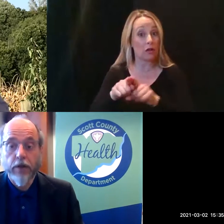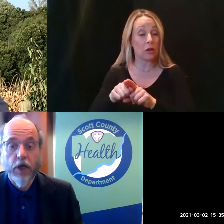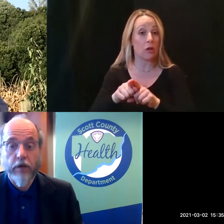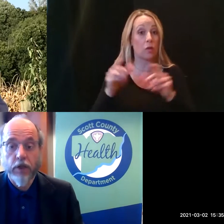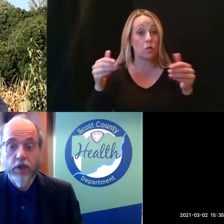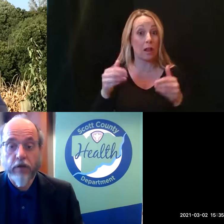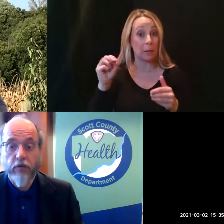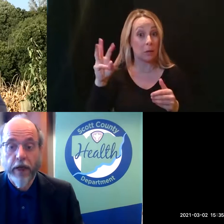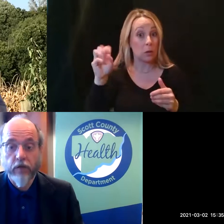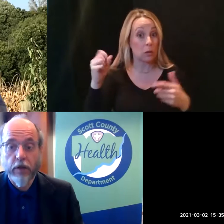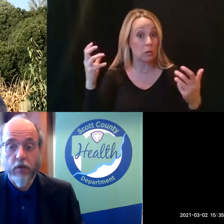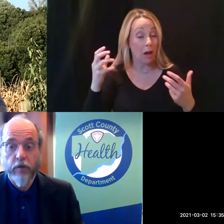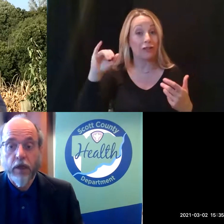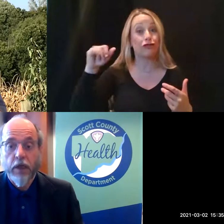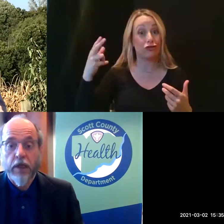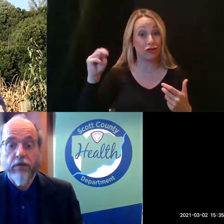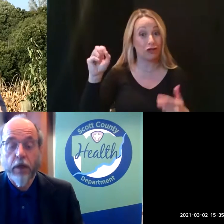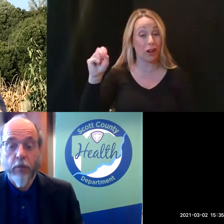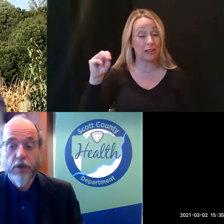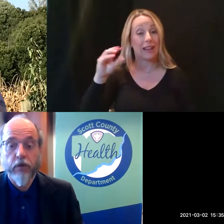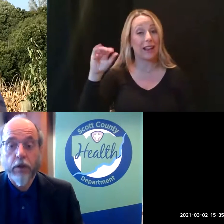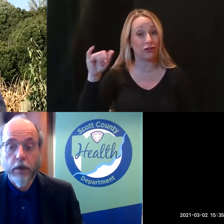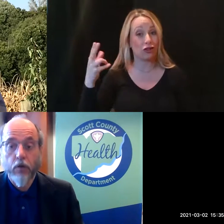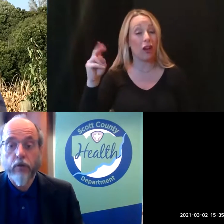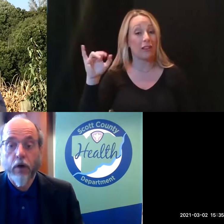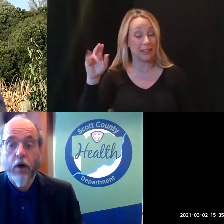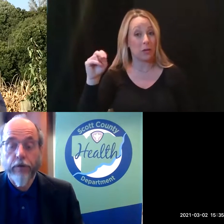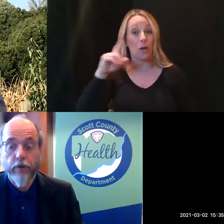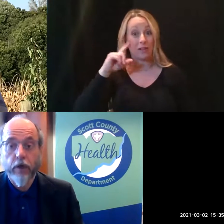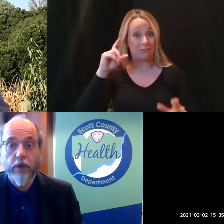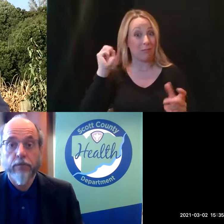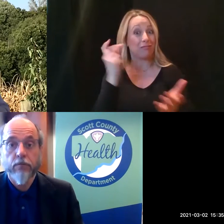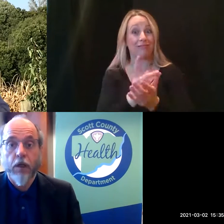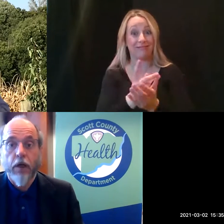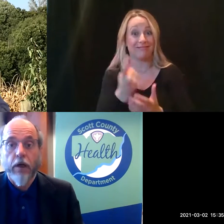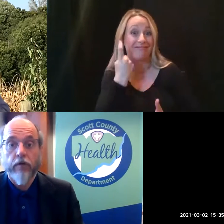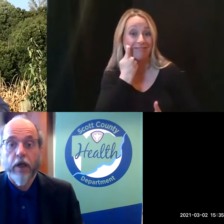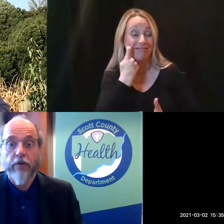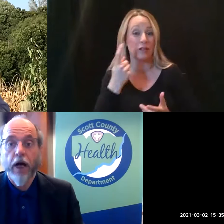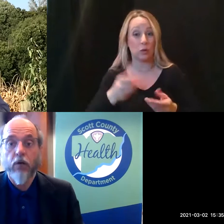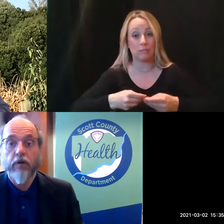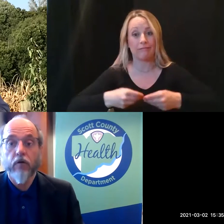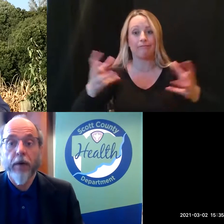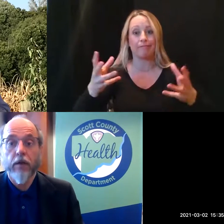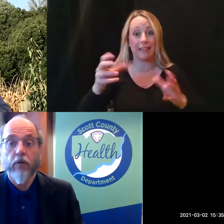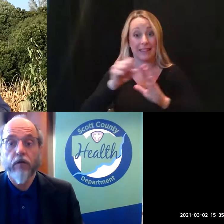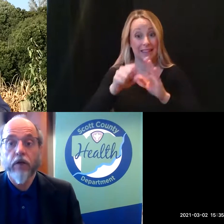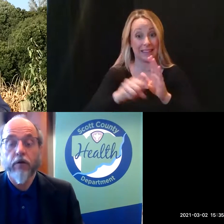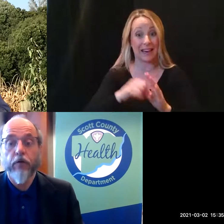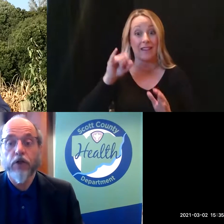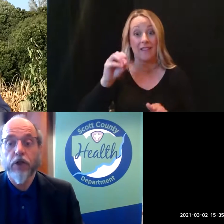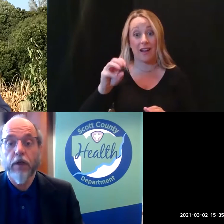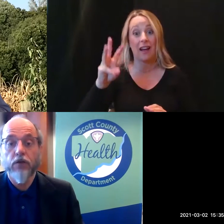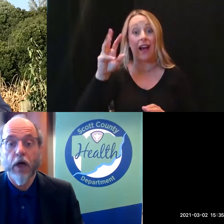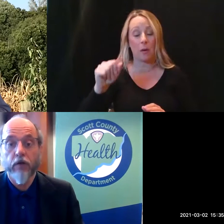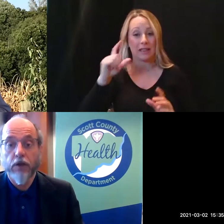that the Johnson & Johnson vaccine was given an emergency use authorization. The state of Iowa is expecting to receive its